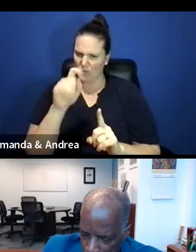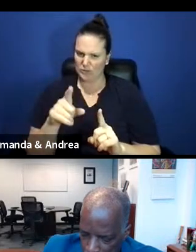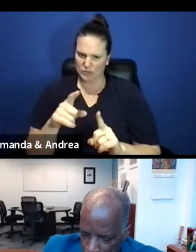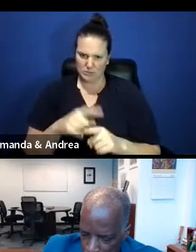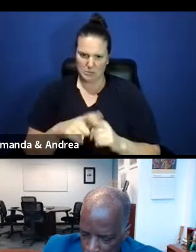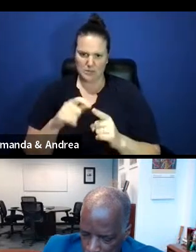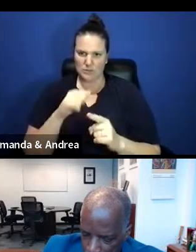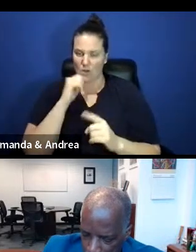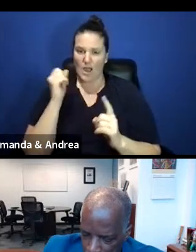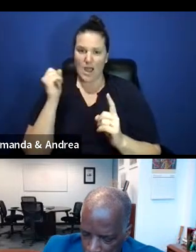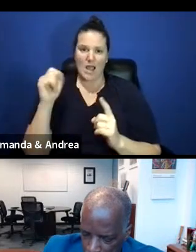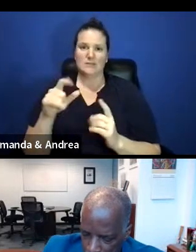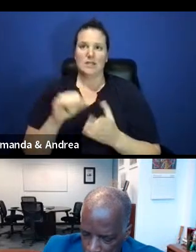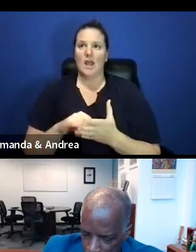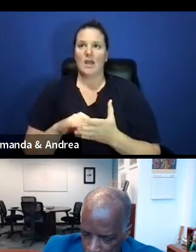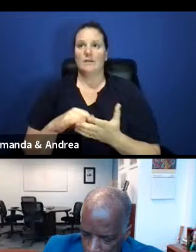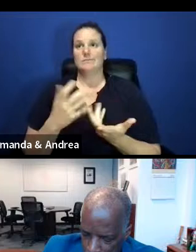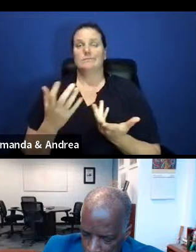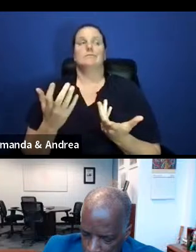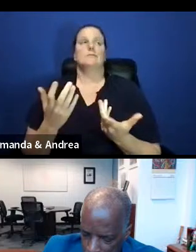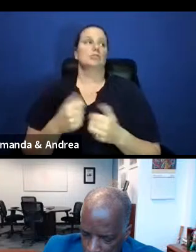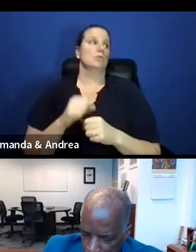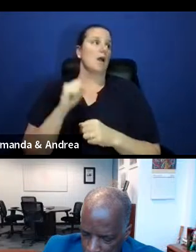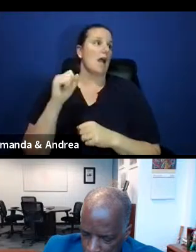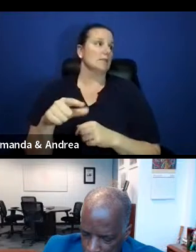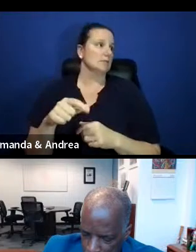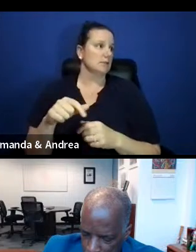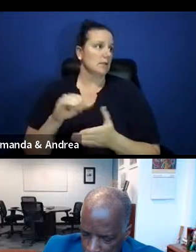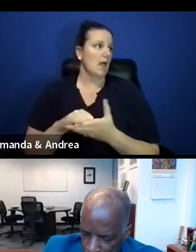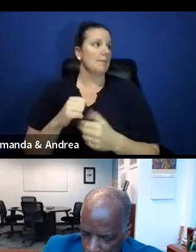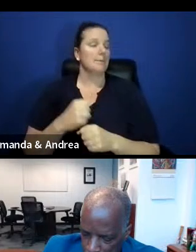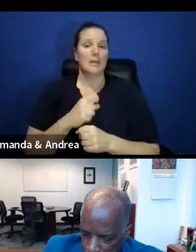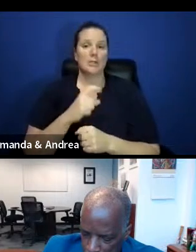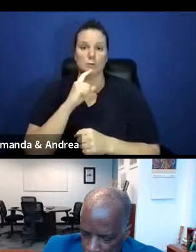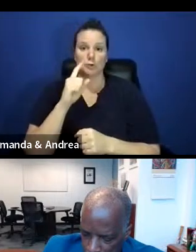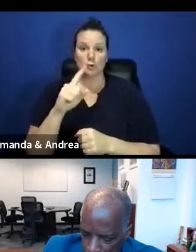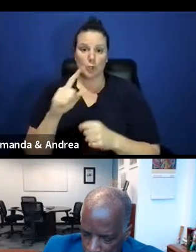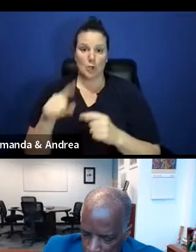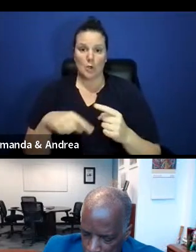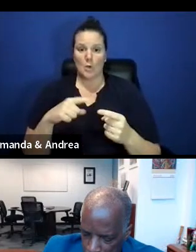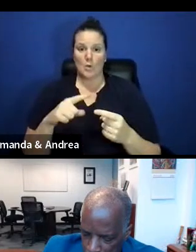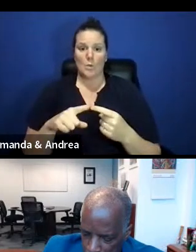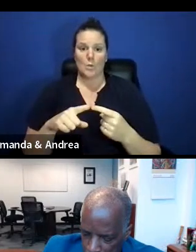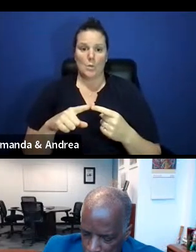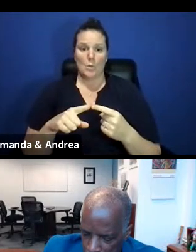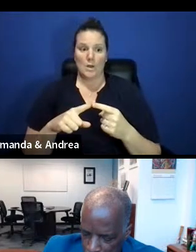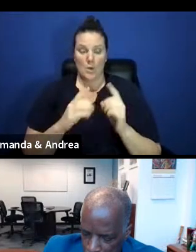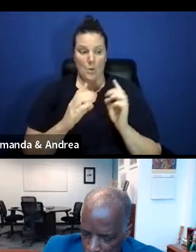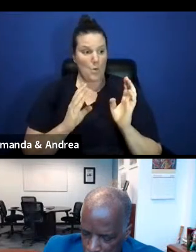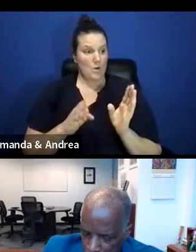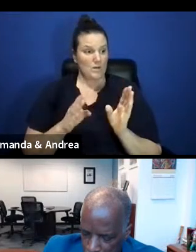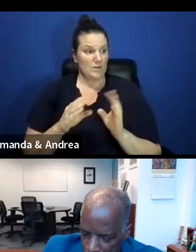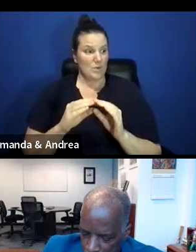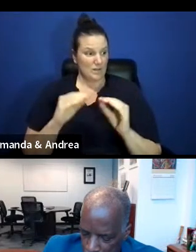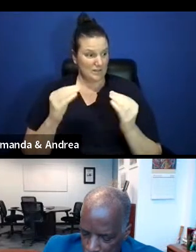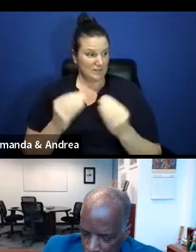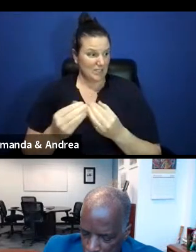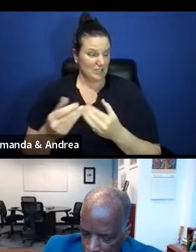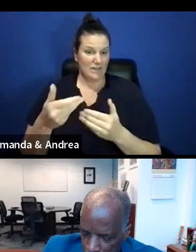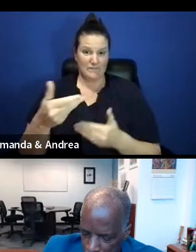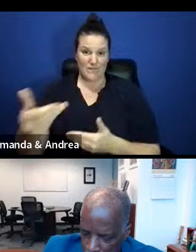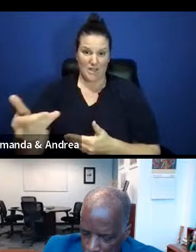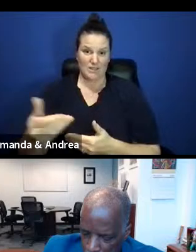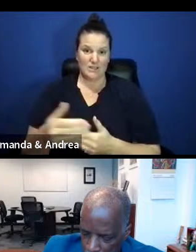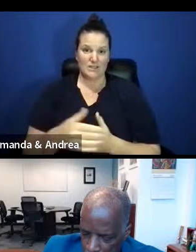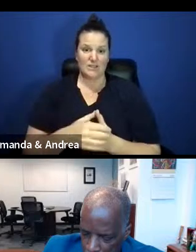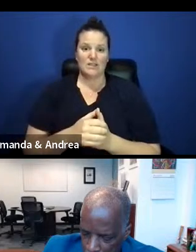just don't ask it for the sake of asking. Let's make sure that when those organizations are invited, that they